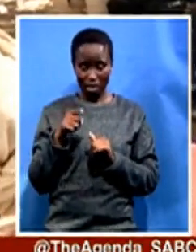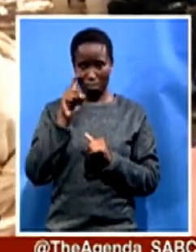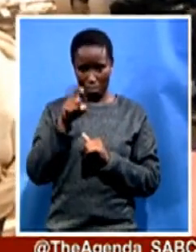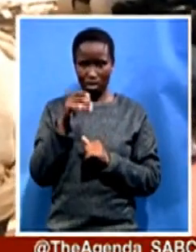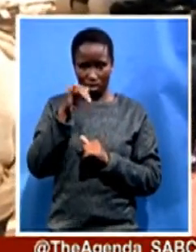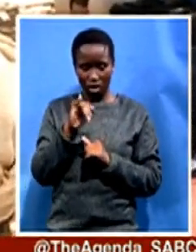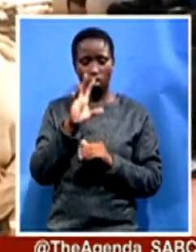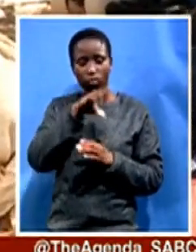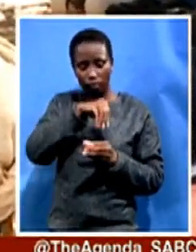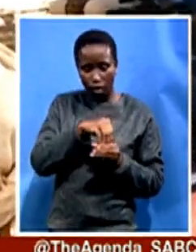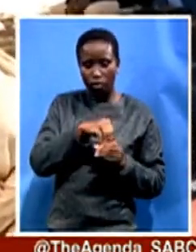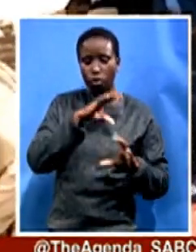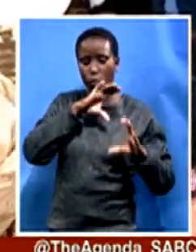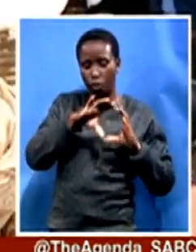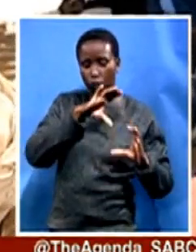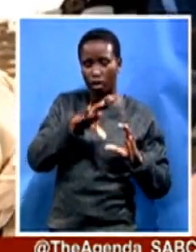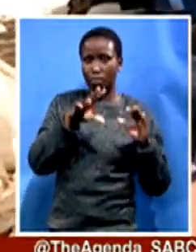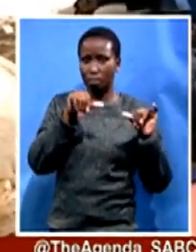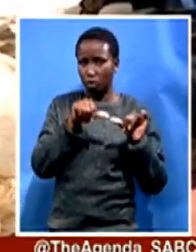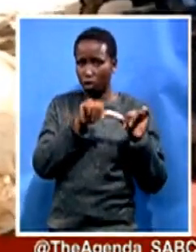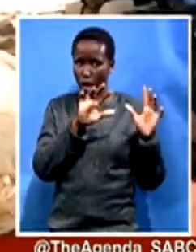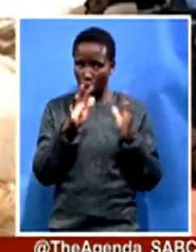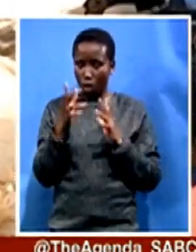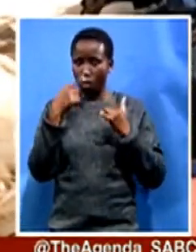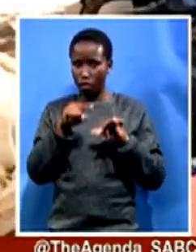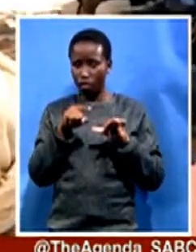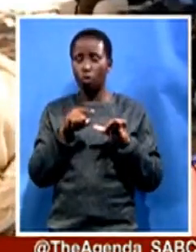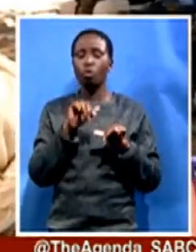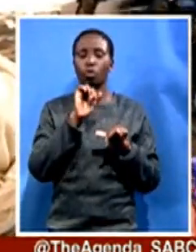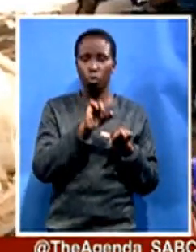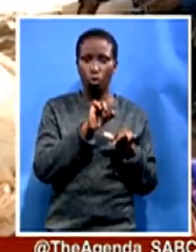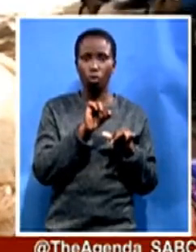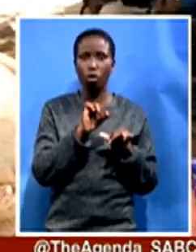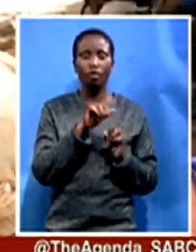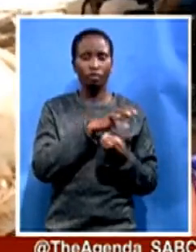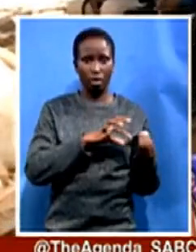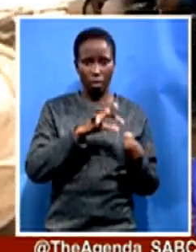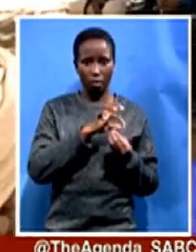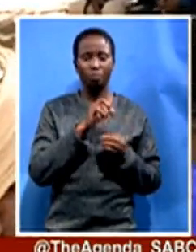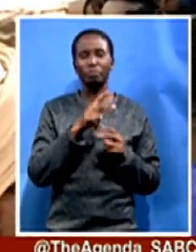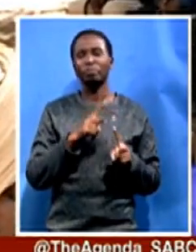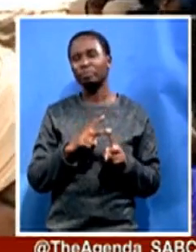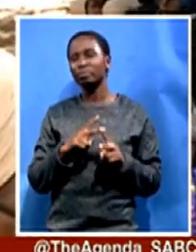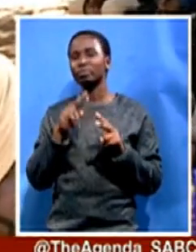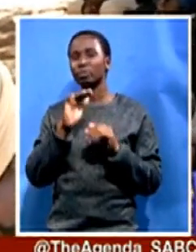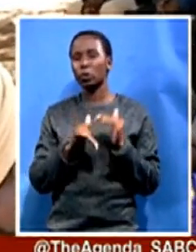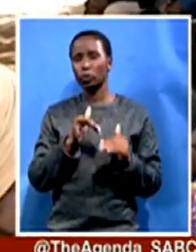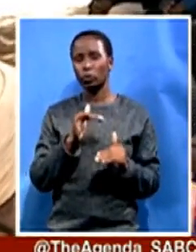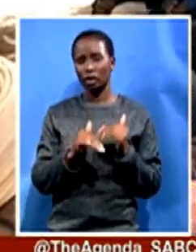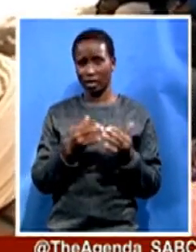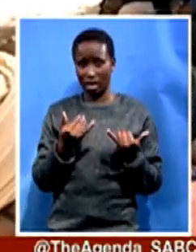the royal family. In terms of the court processes, Desiree, that are currently underway, two